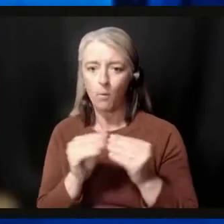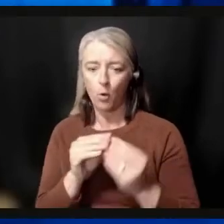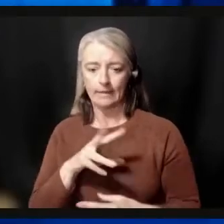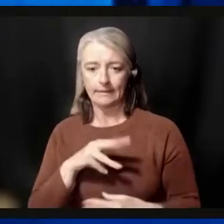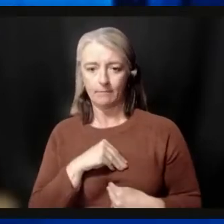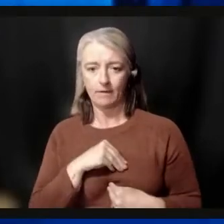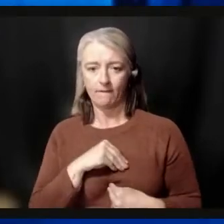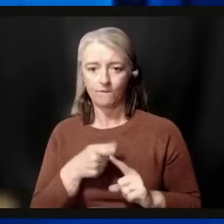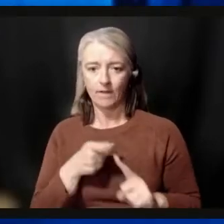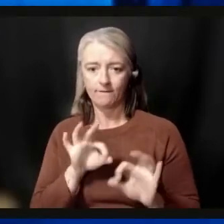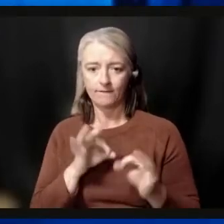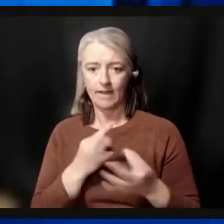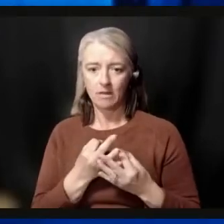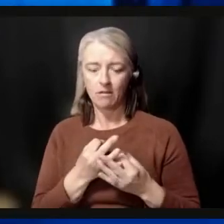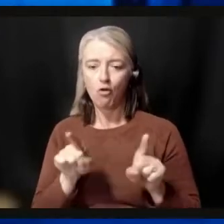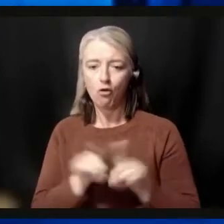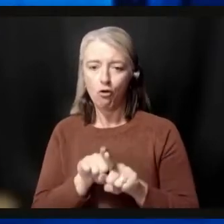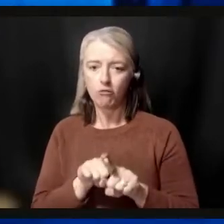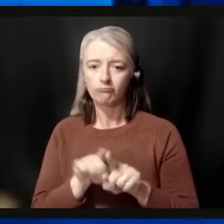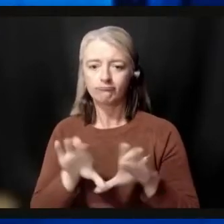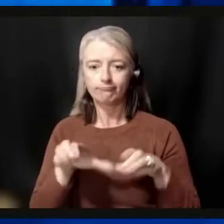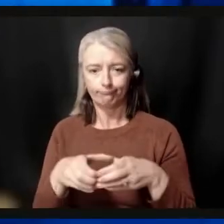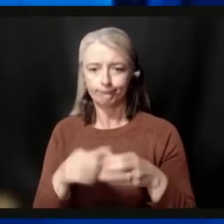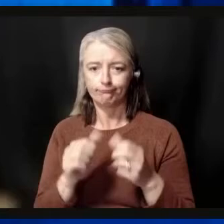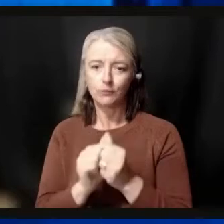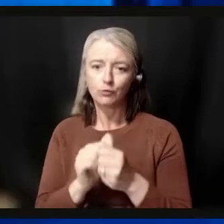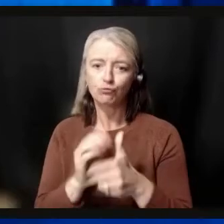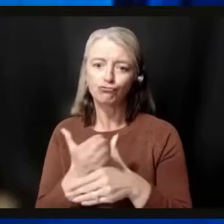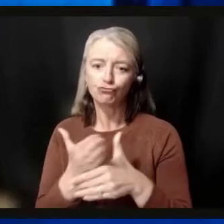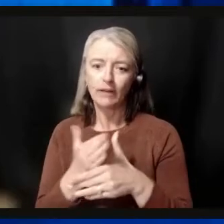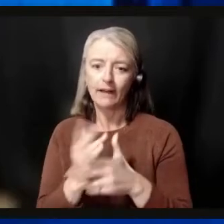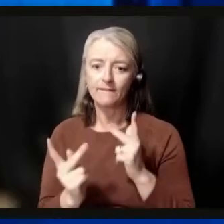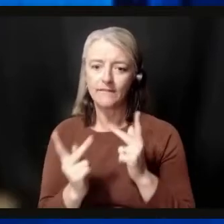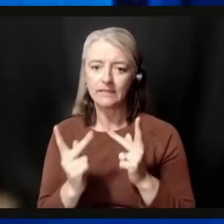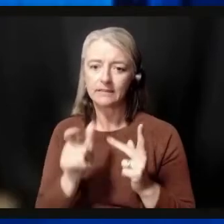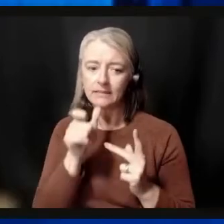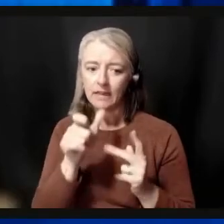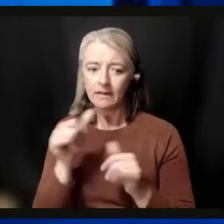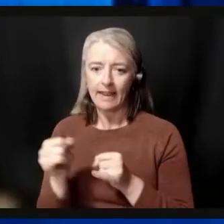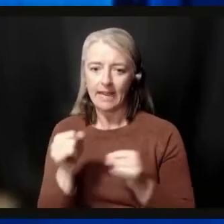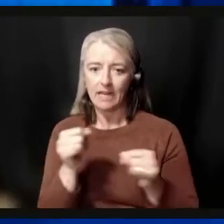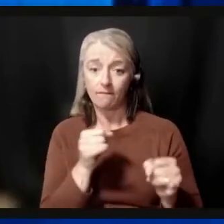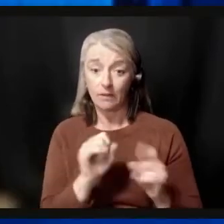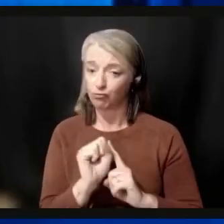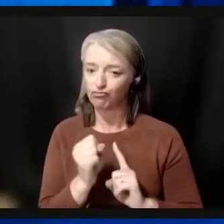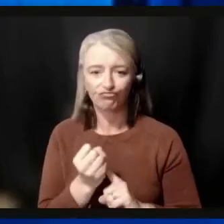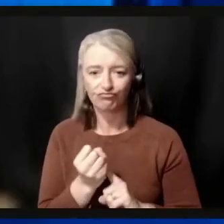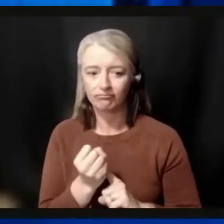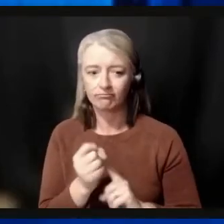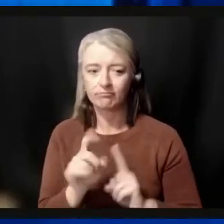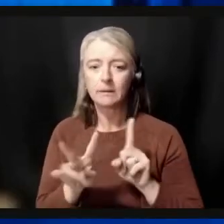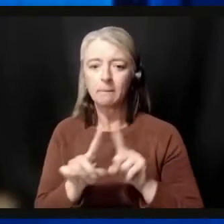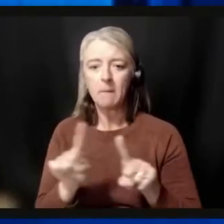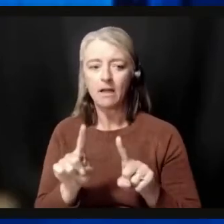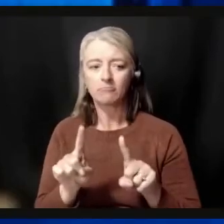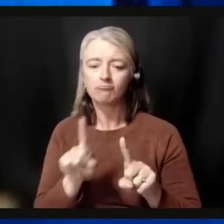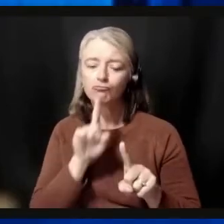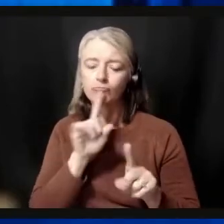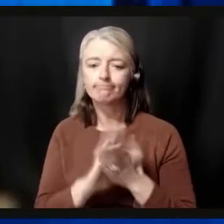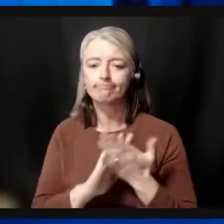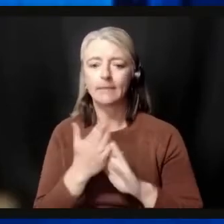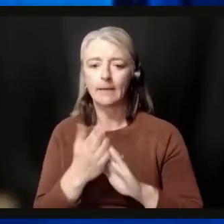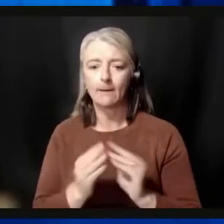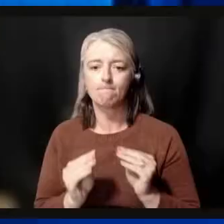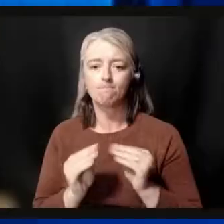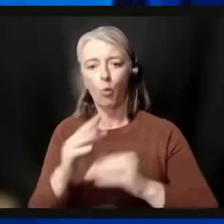be seen sort of together for shared visits, not talking about their individual situations, but that really has become, I think, a lot more comfortable for